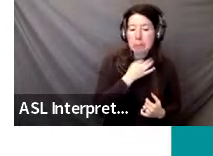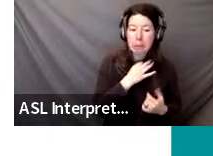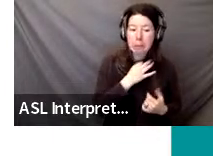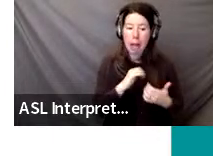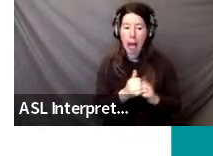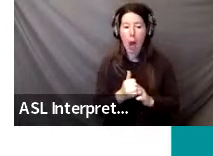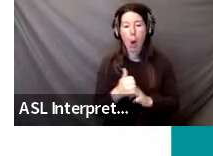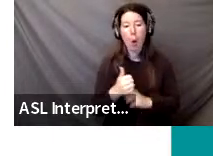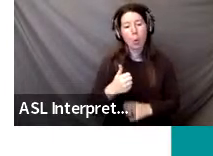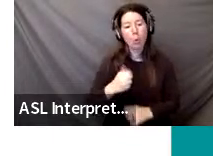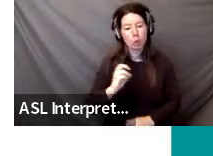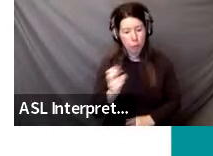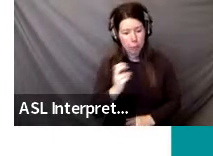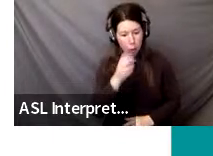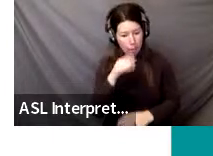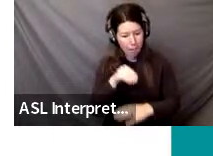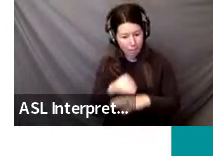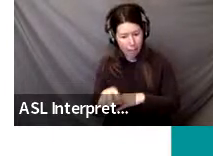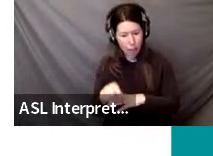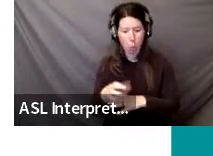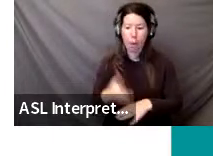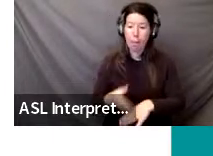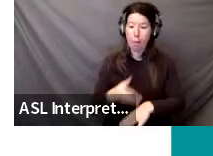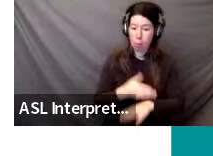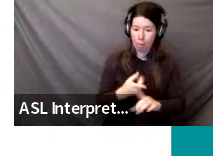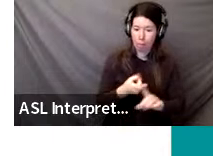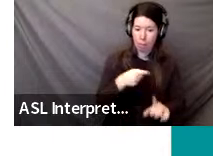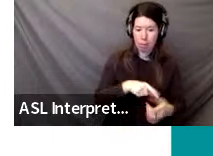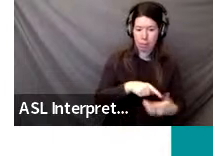affected or improved by this project.